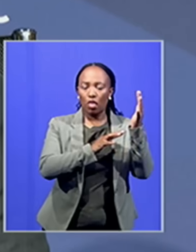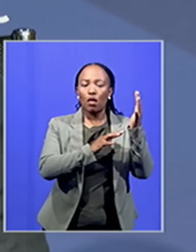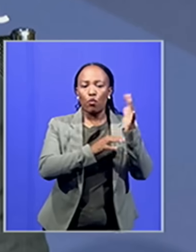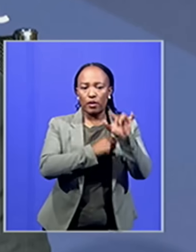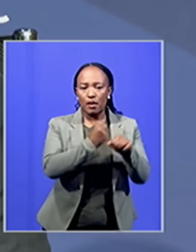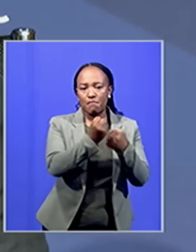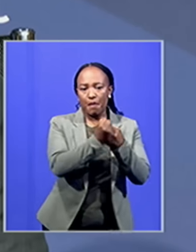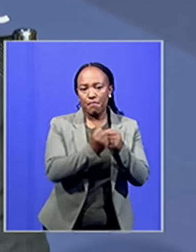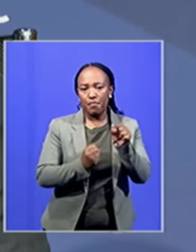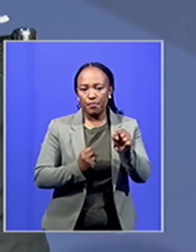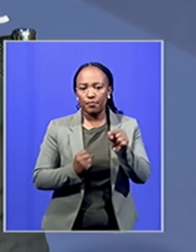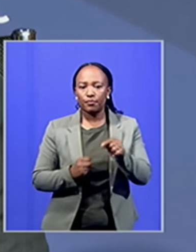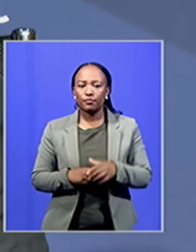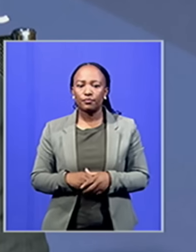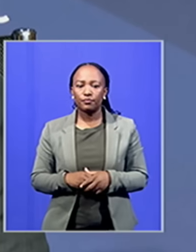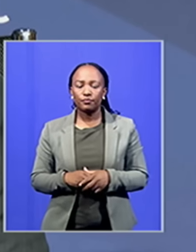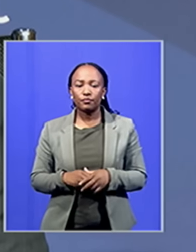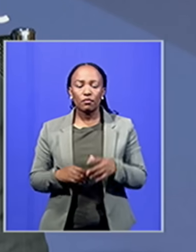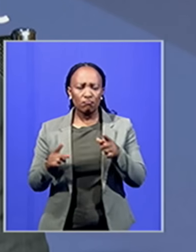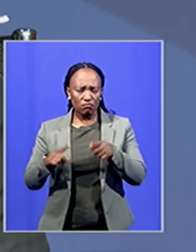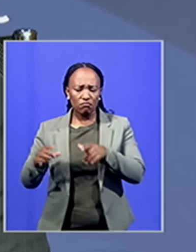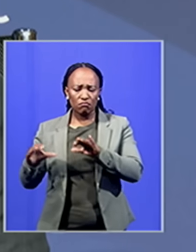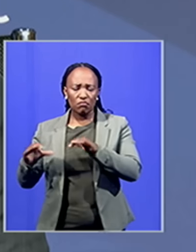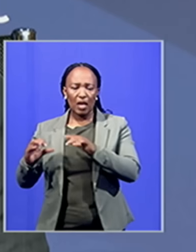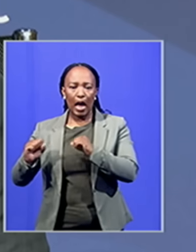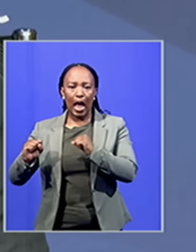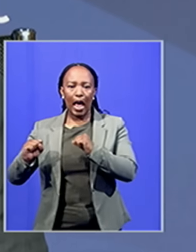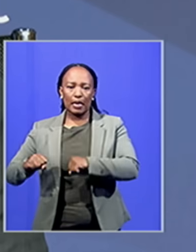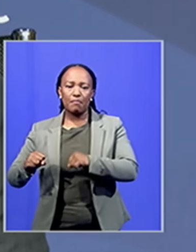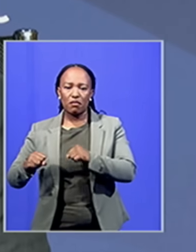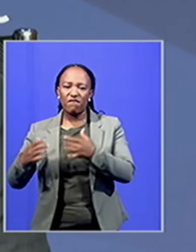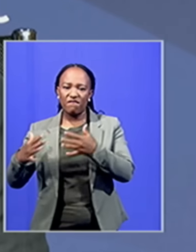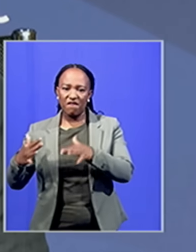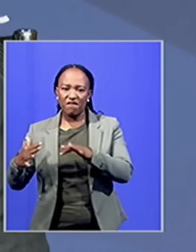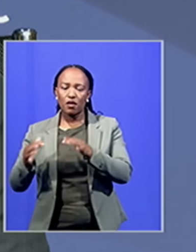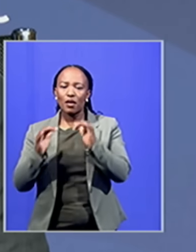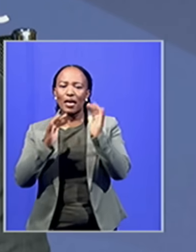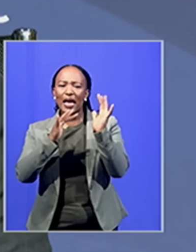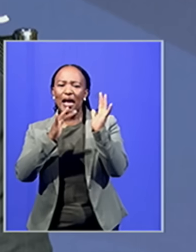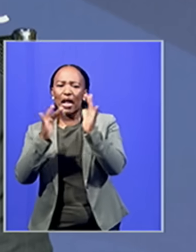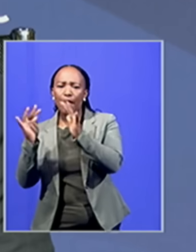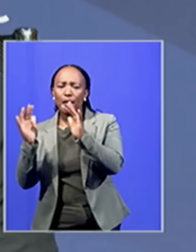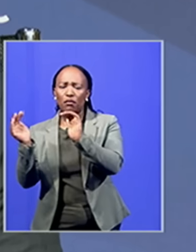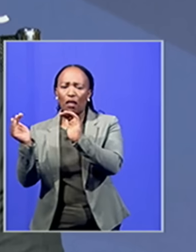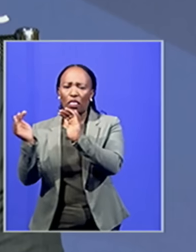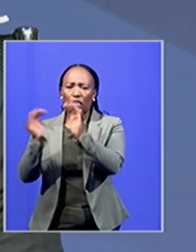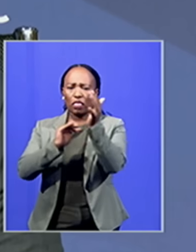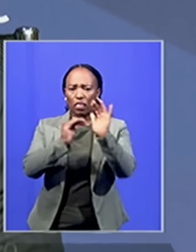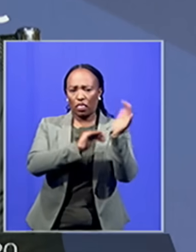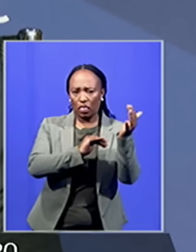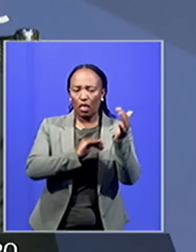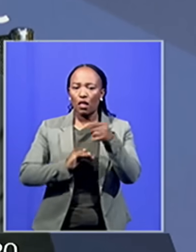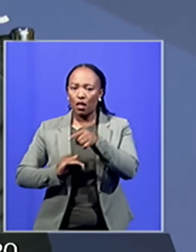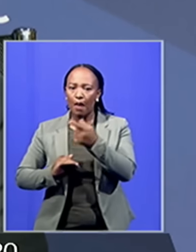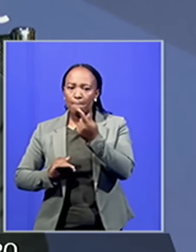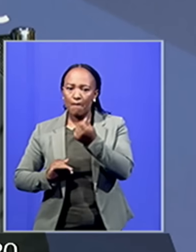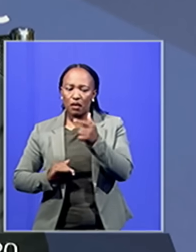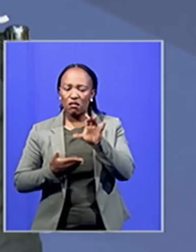There was an agreement on increased funding for climate action. This is particularly important for countries across the